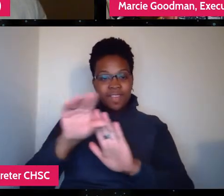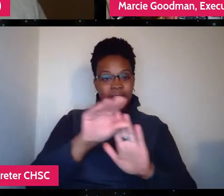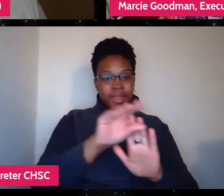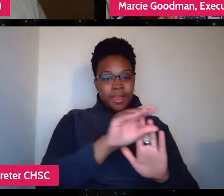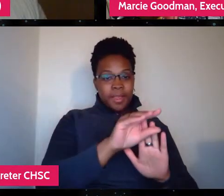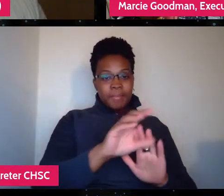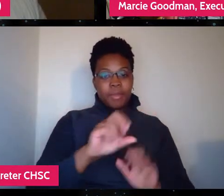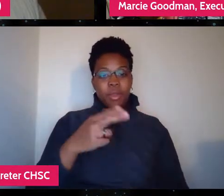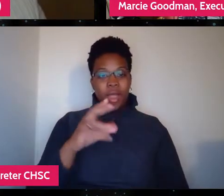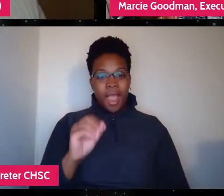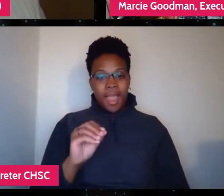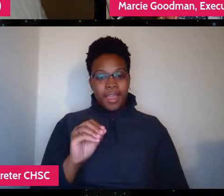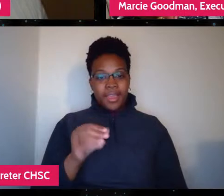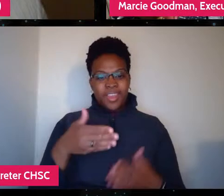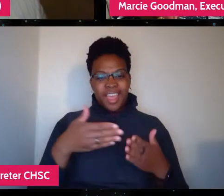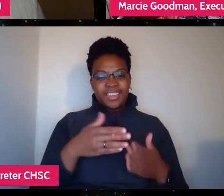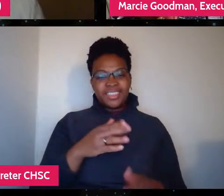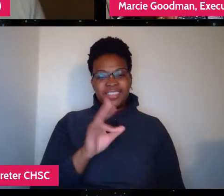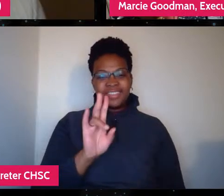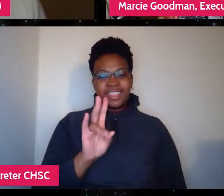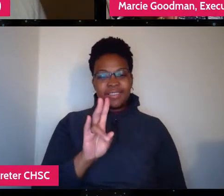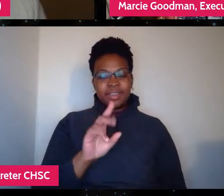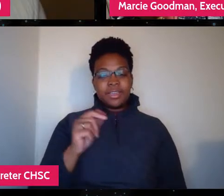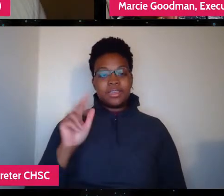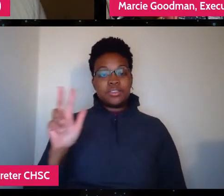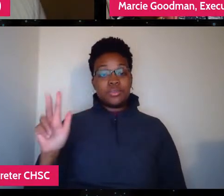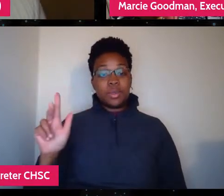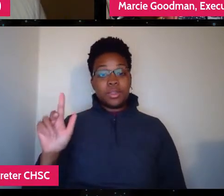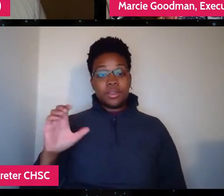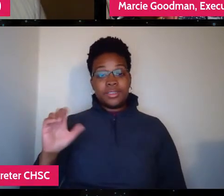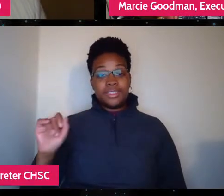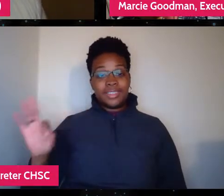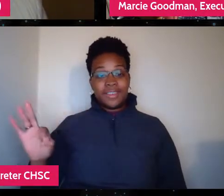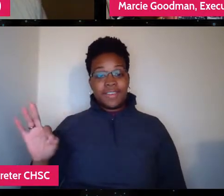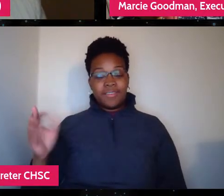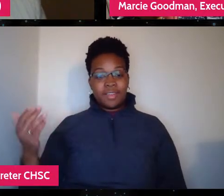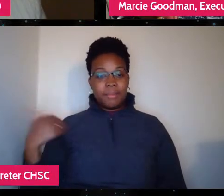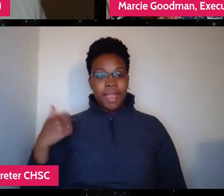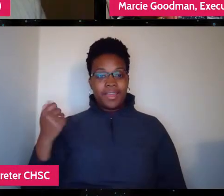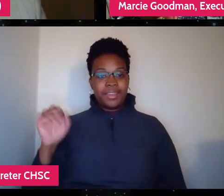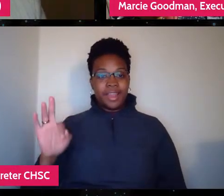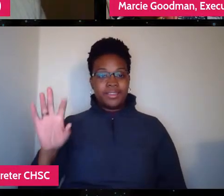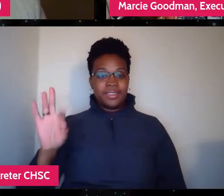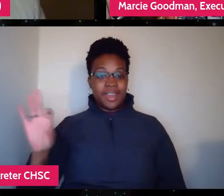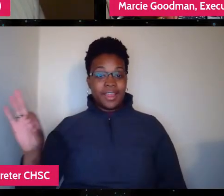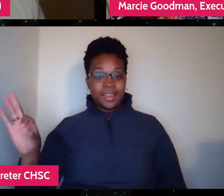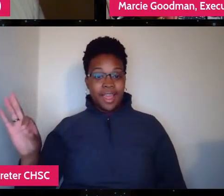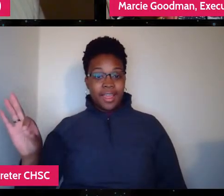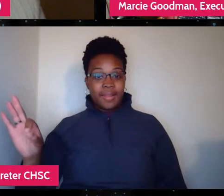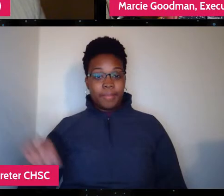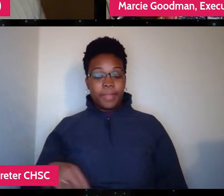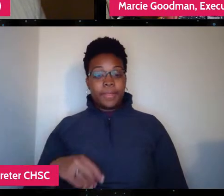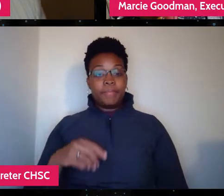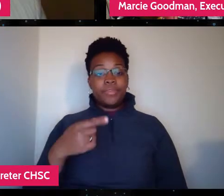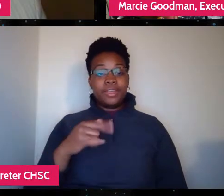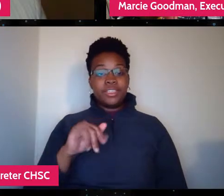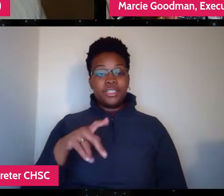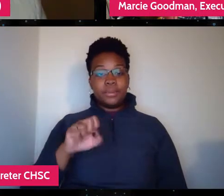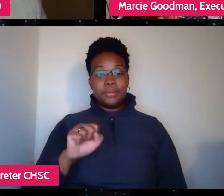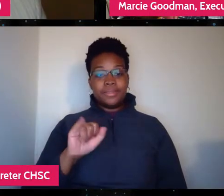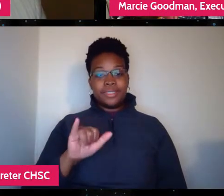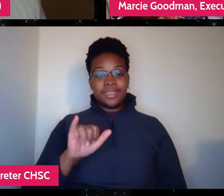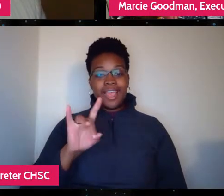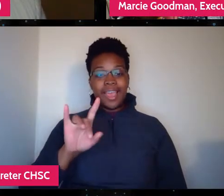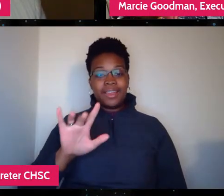of 17, which played at the 23rd CIFF in 1999, Gypsy 83, and Swan Song.